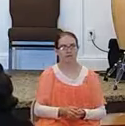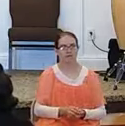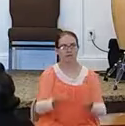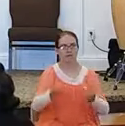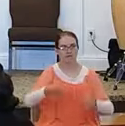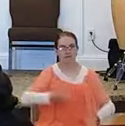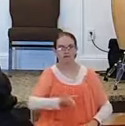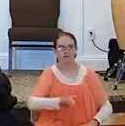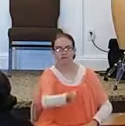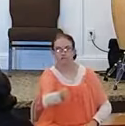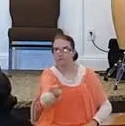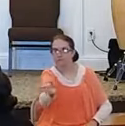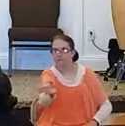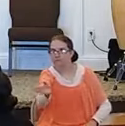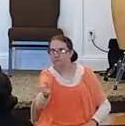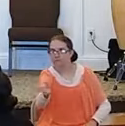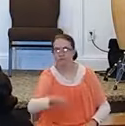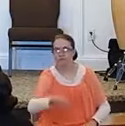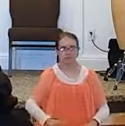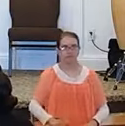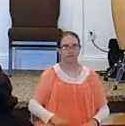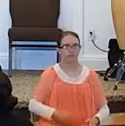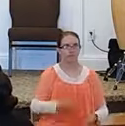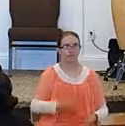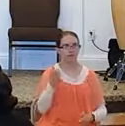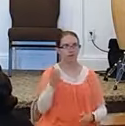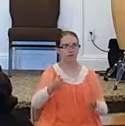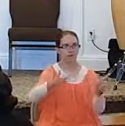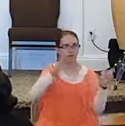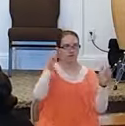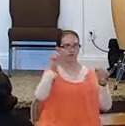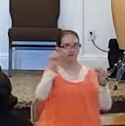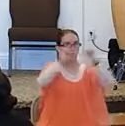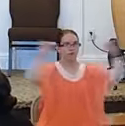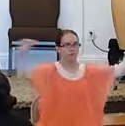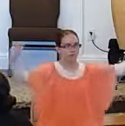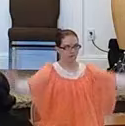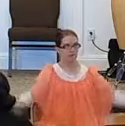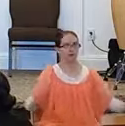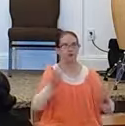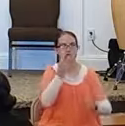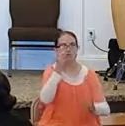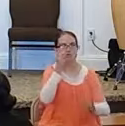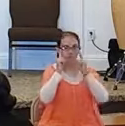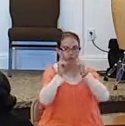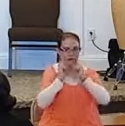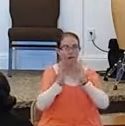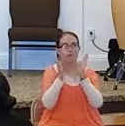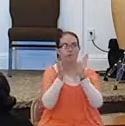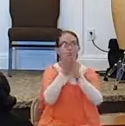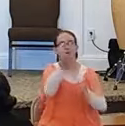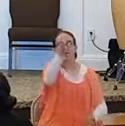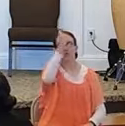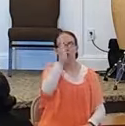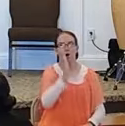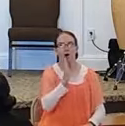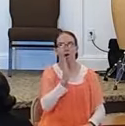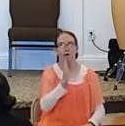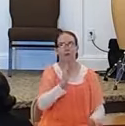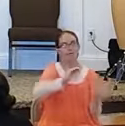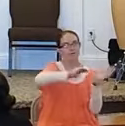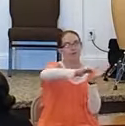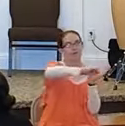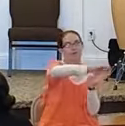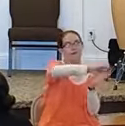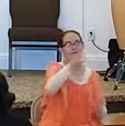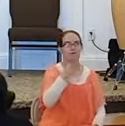that right turn, and sure enough, amen, somebody would come running to the altar and crying and praying, "God, Would you